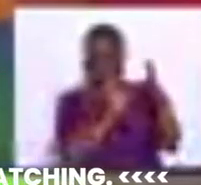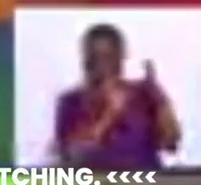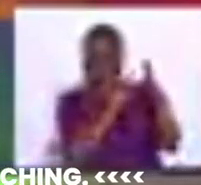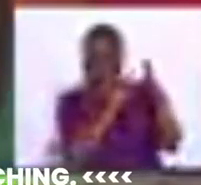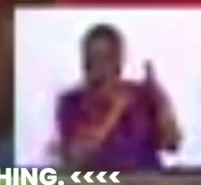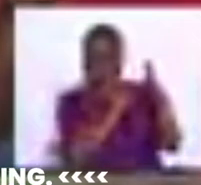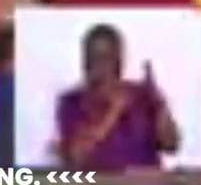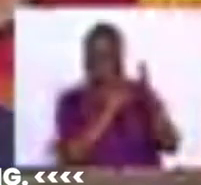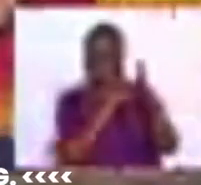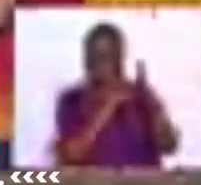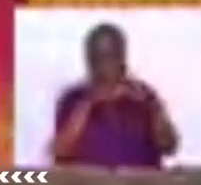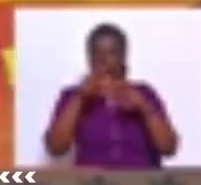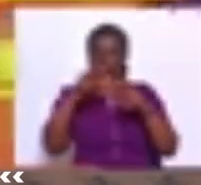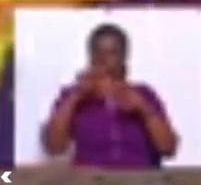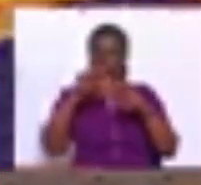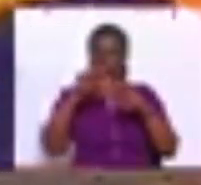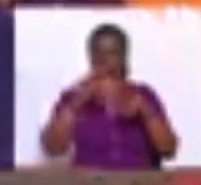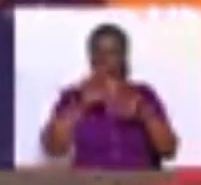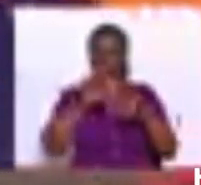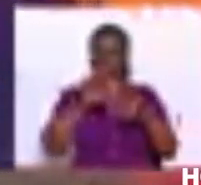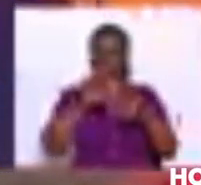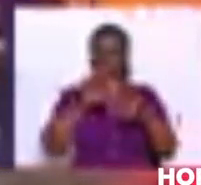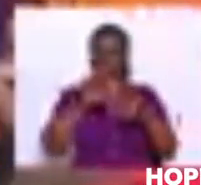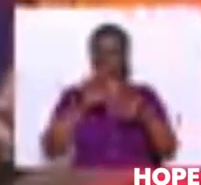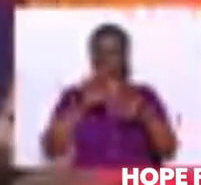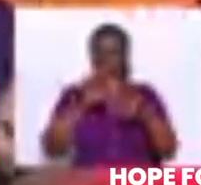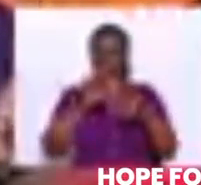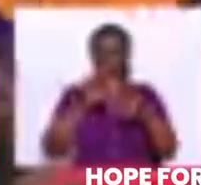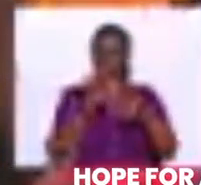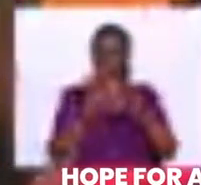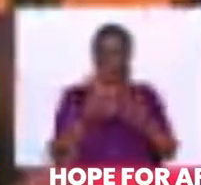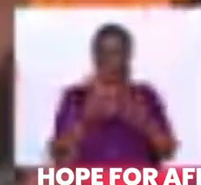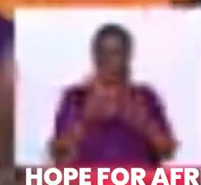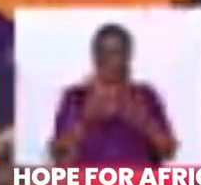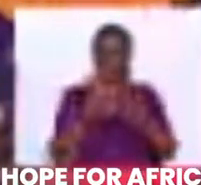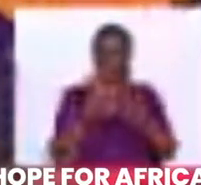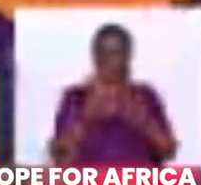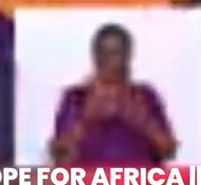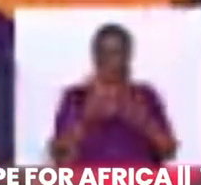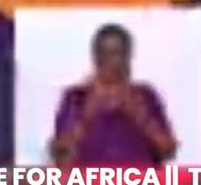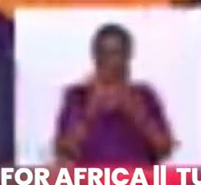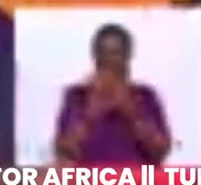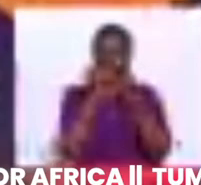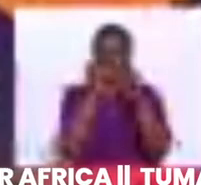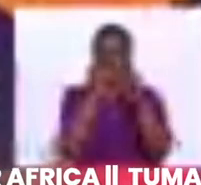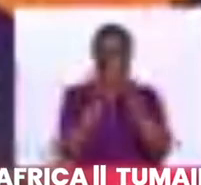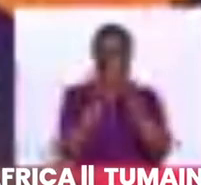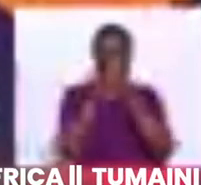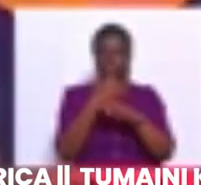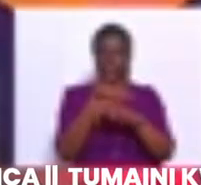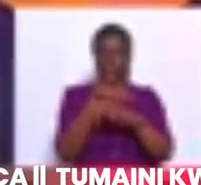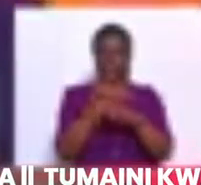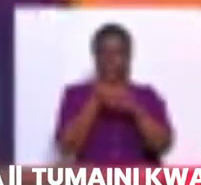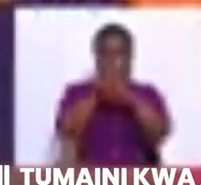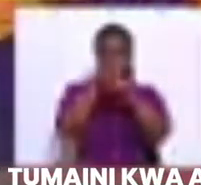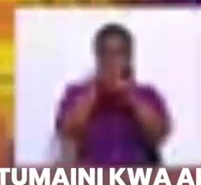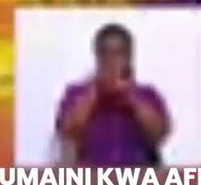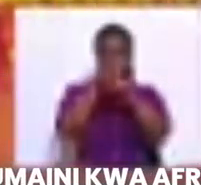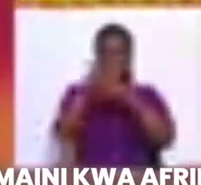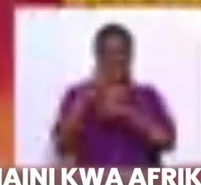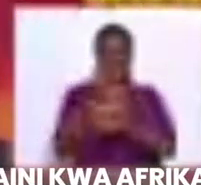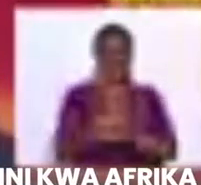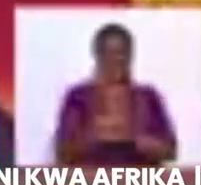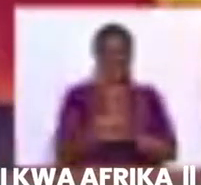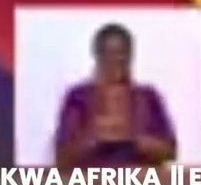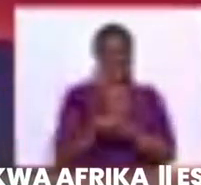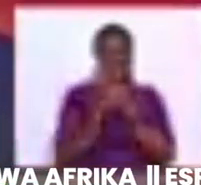dramatically increasing your chances of survival of cancer and preventing cancer coming in the first place. What I want to do is just